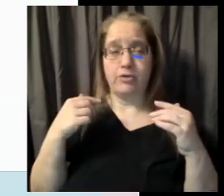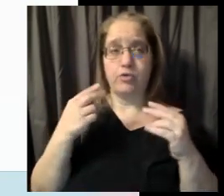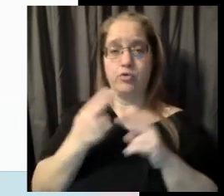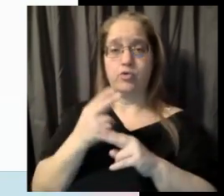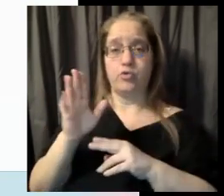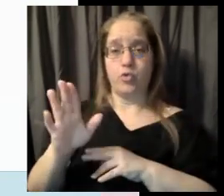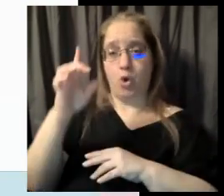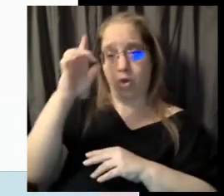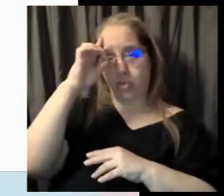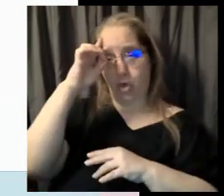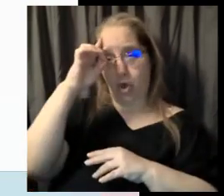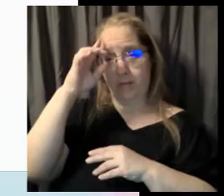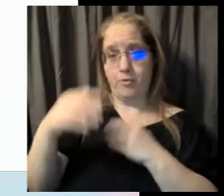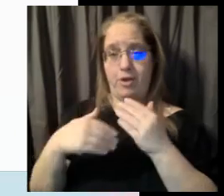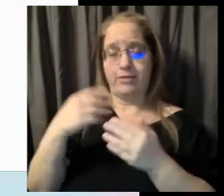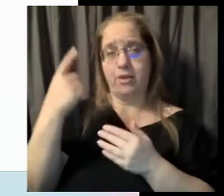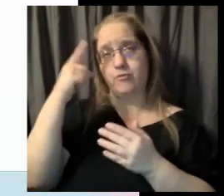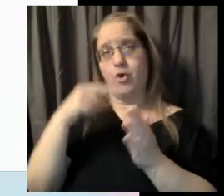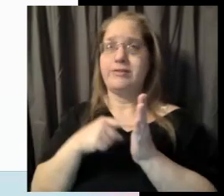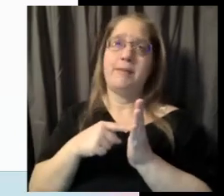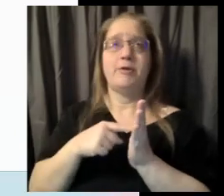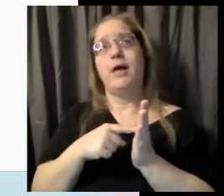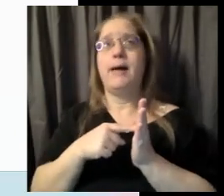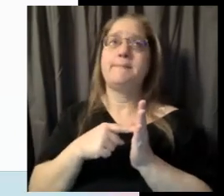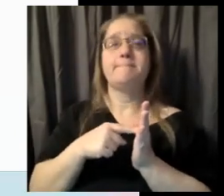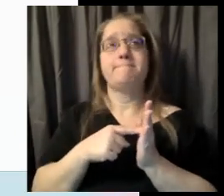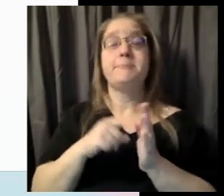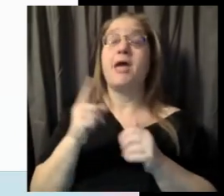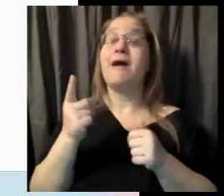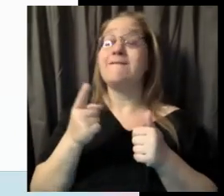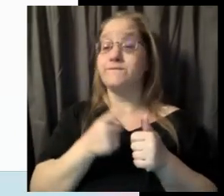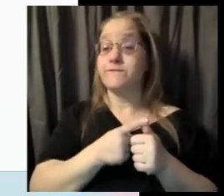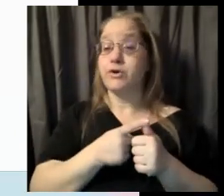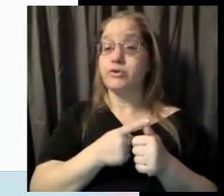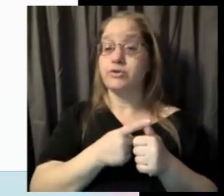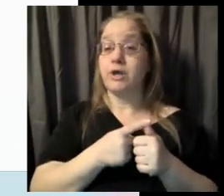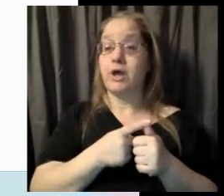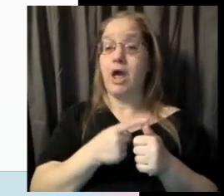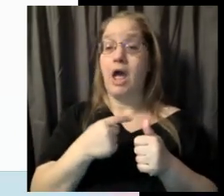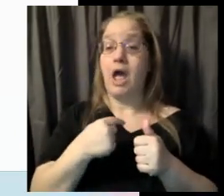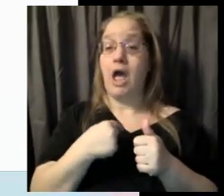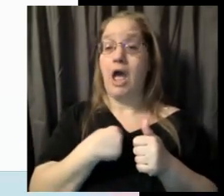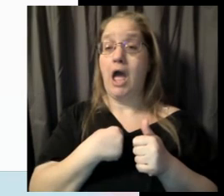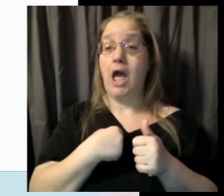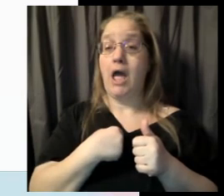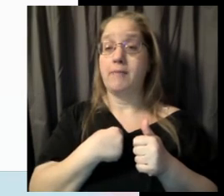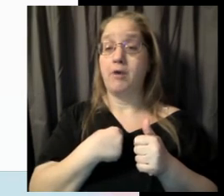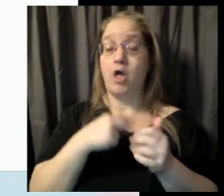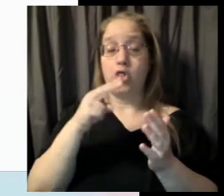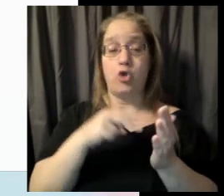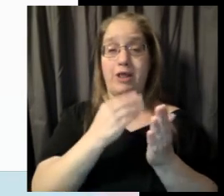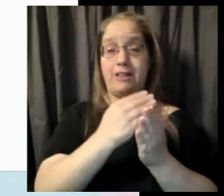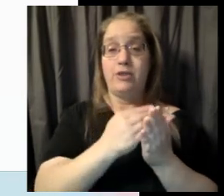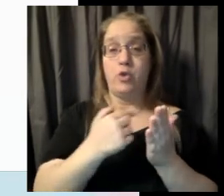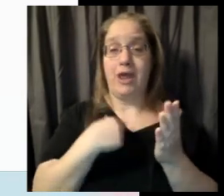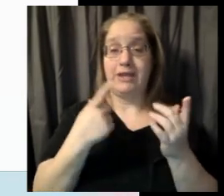process. So for example, you might say, okay, first, I'm going to make a list of what I need to do. Then I'm